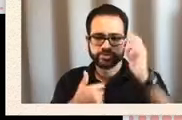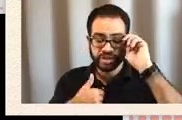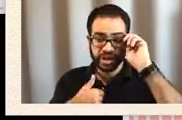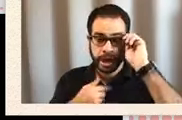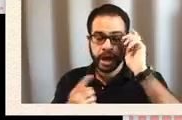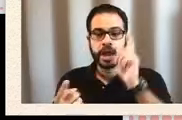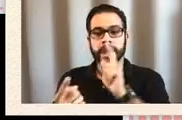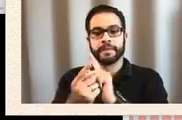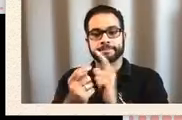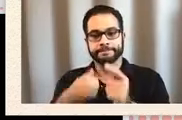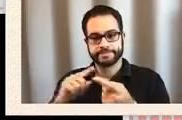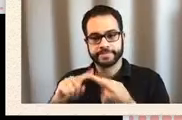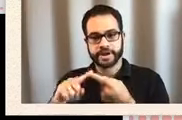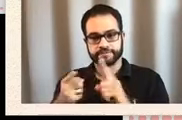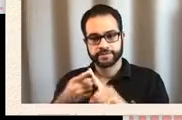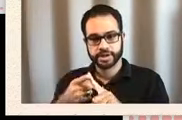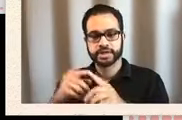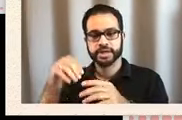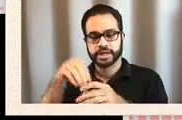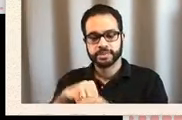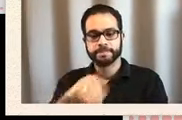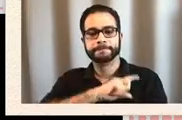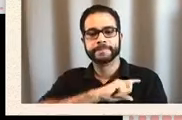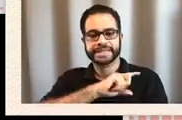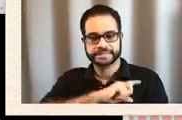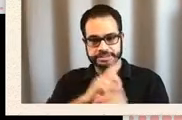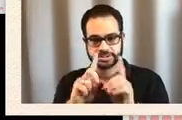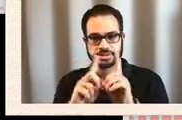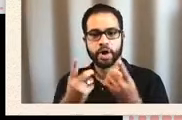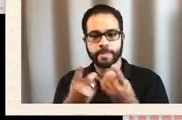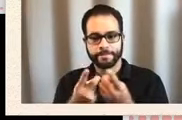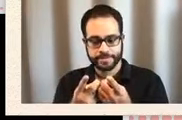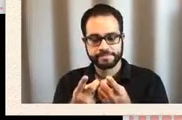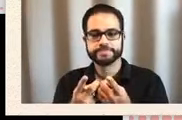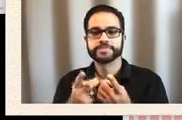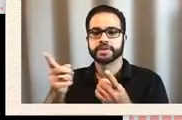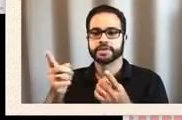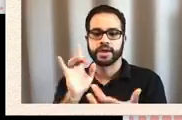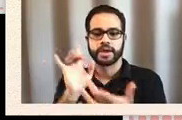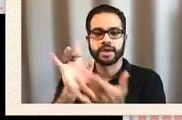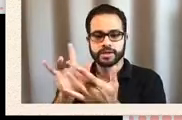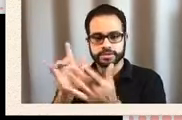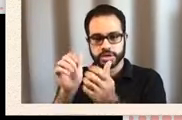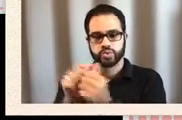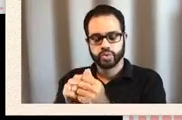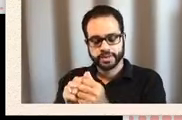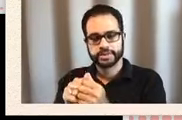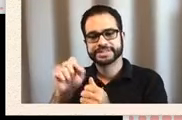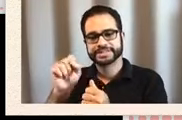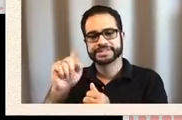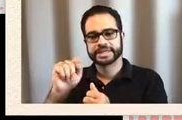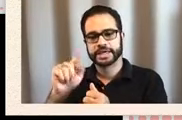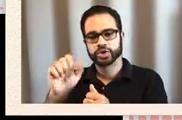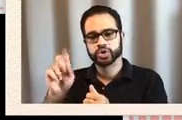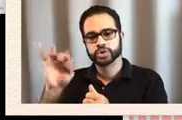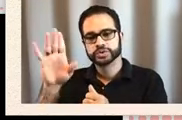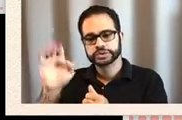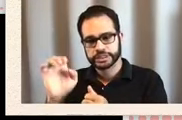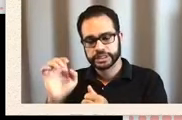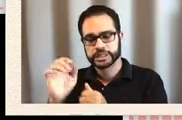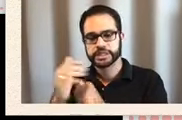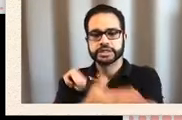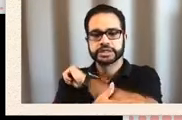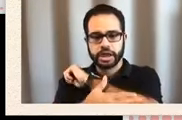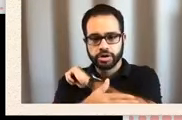Port St. Lucie Police Department, and they reached out to St. Lucie County Sheriff's Office, and they said, we may have a surprise for you on your birthday.